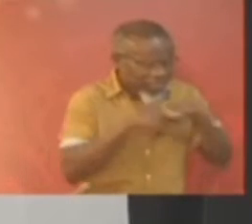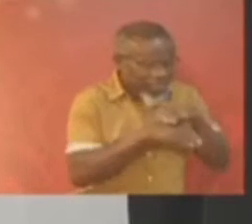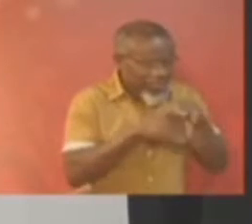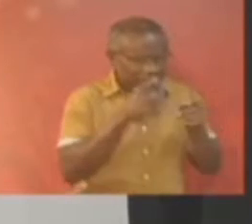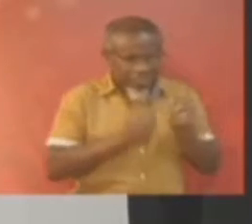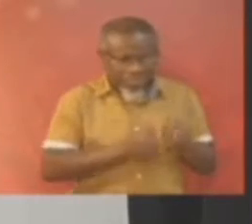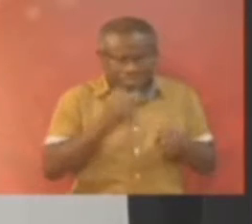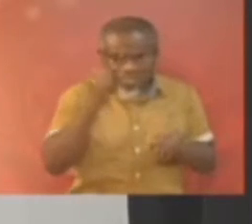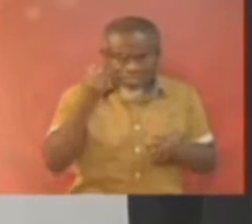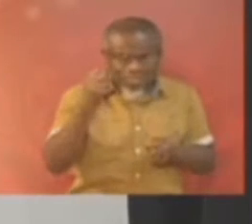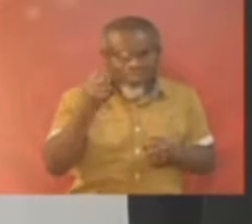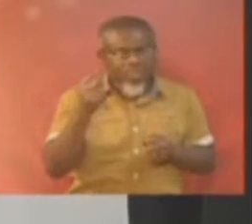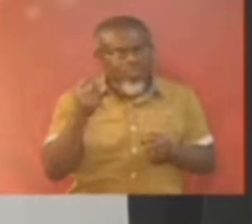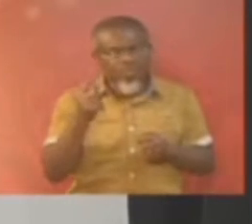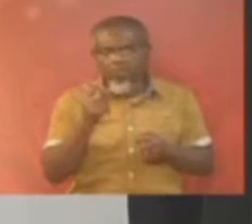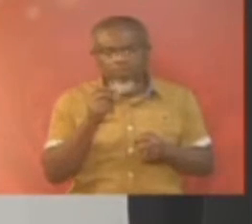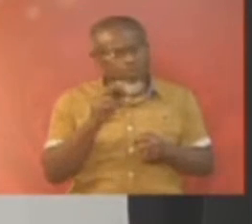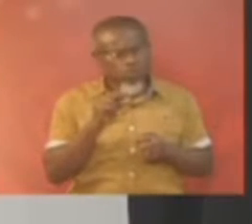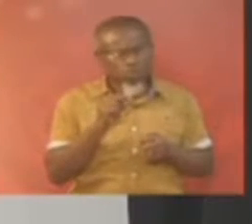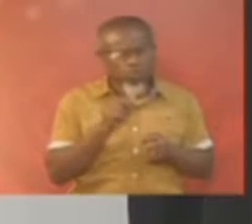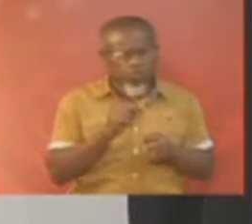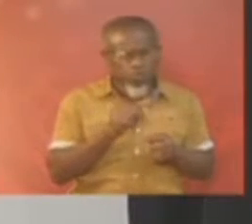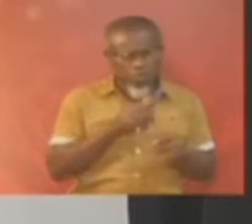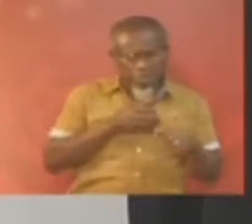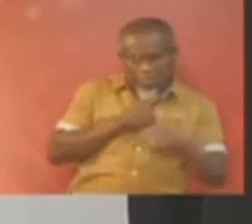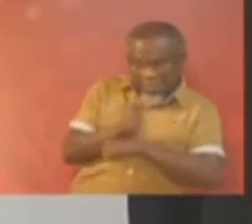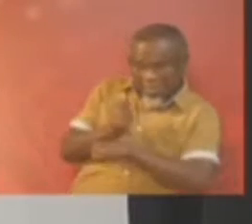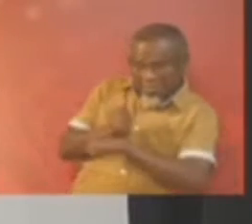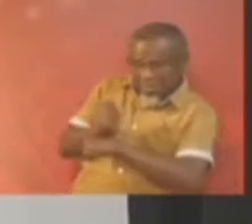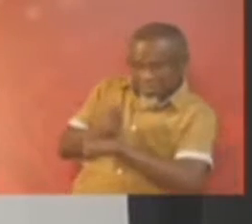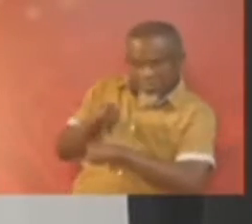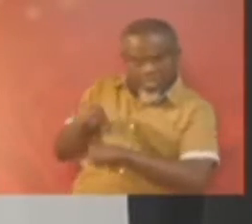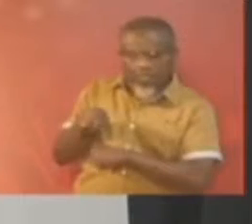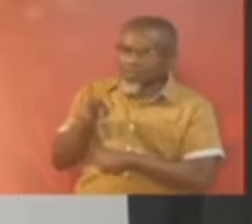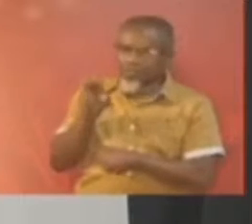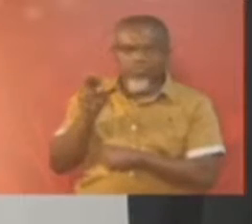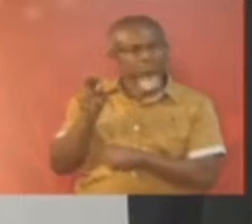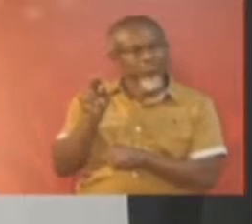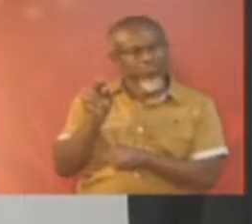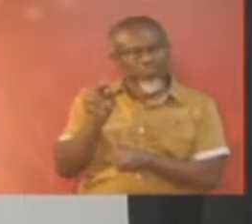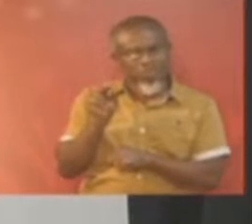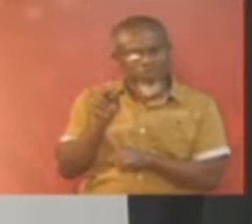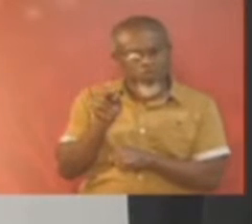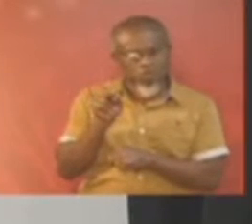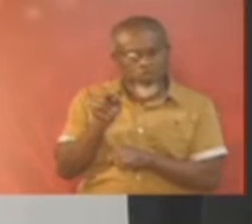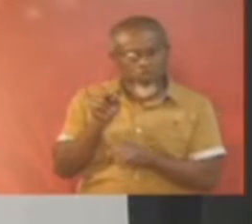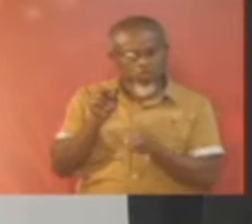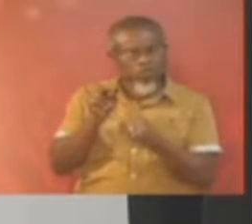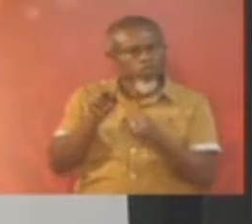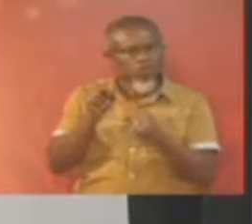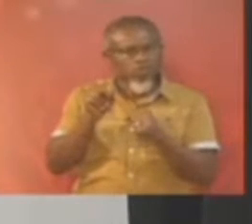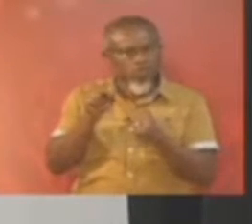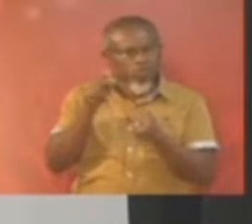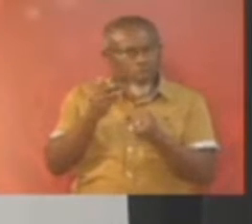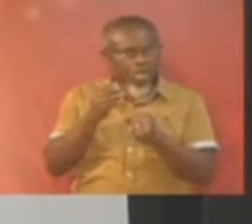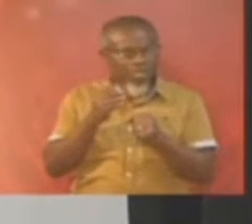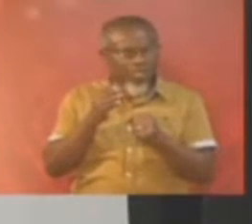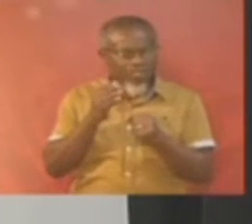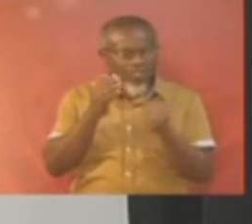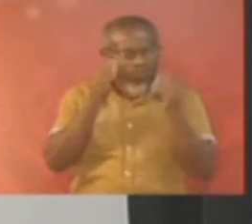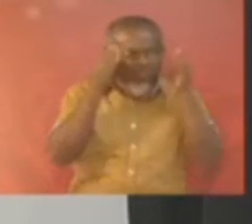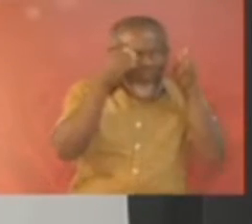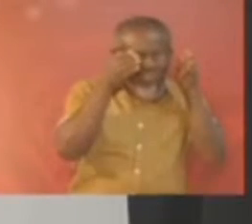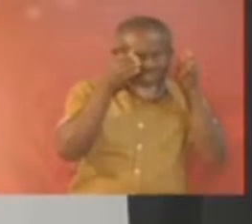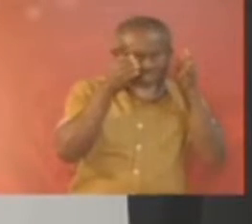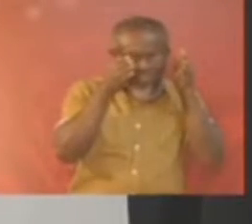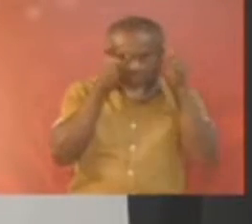A, stigmatize a group of people, and B, distract from the more important source of illness. Every time someone asks, where is the